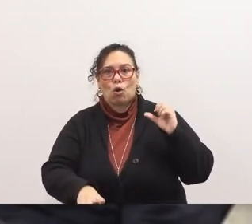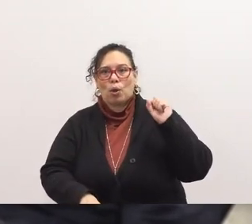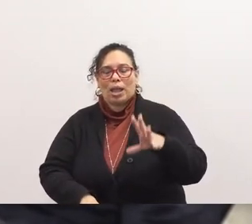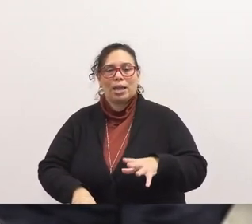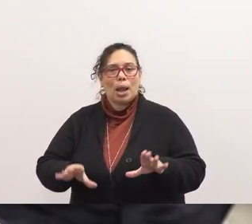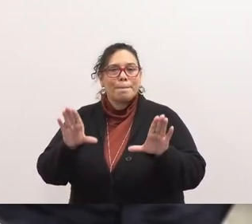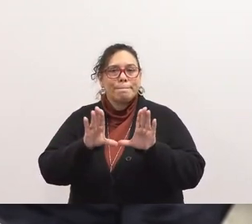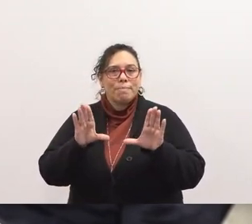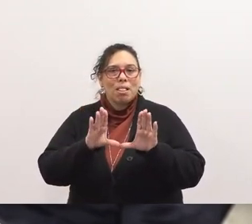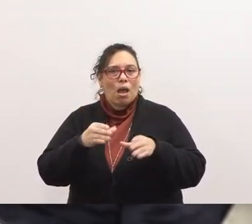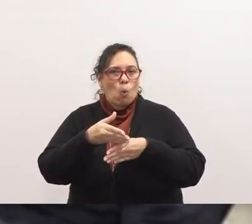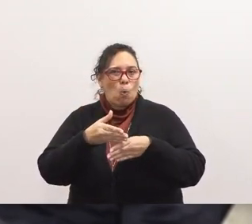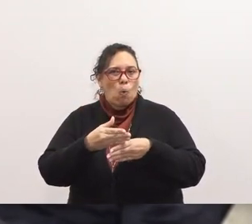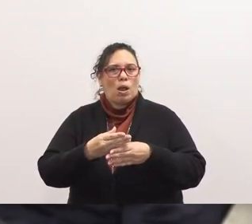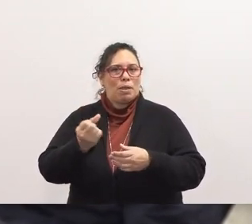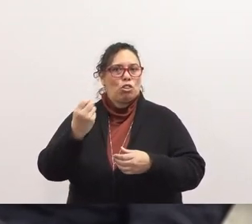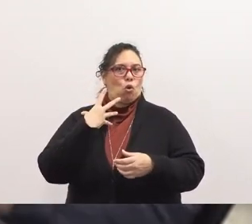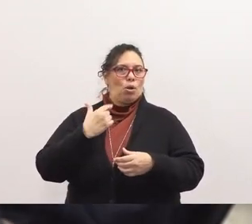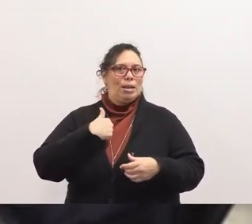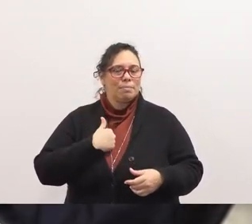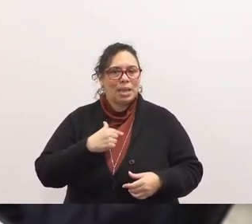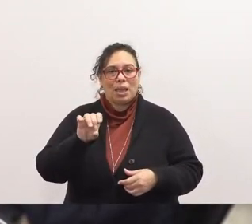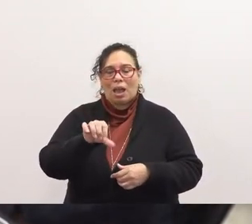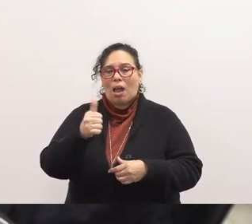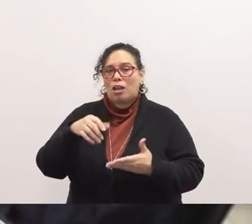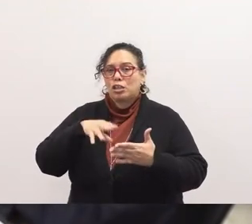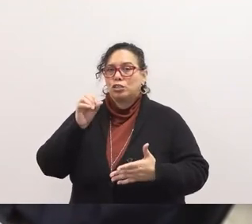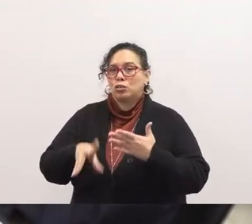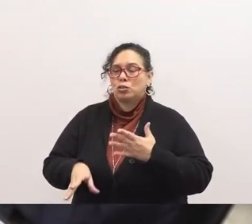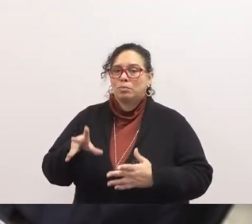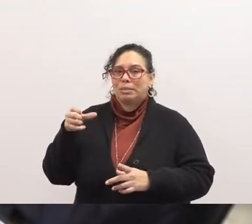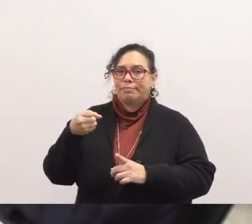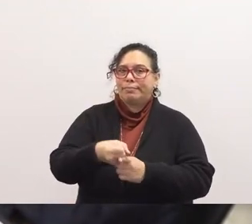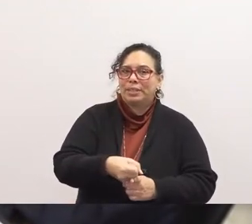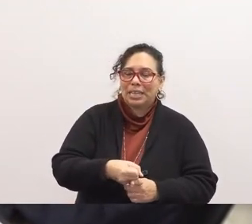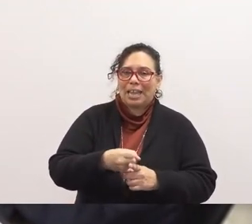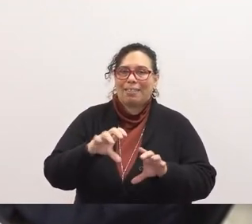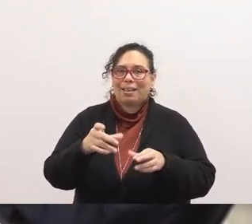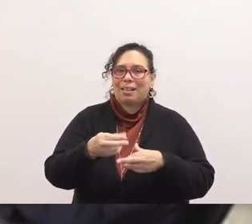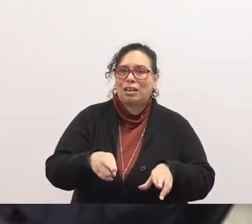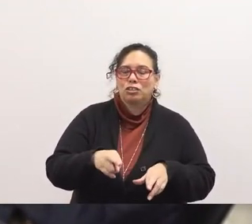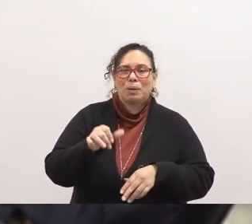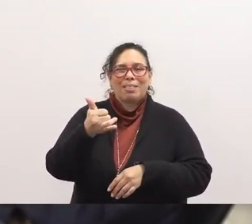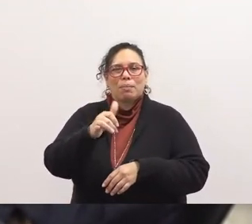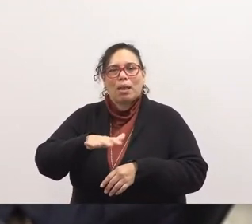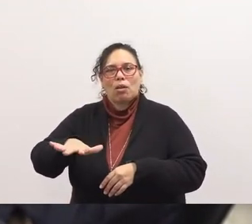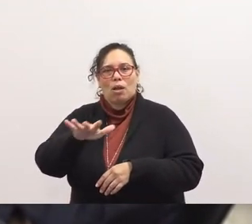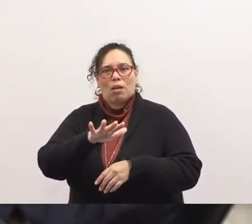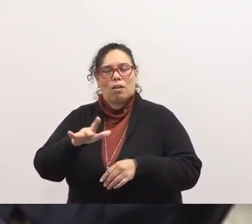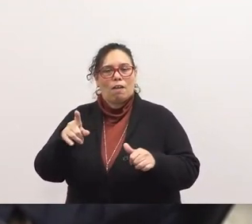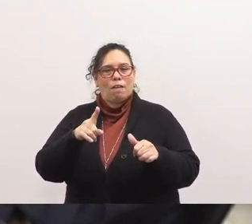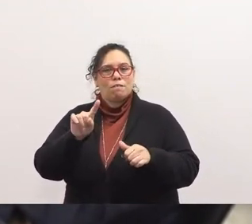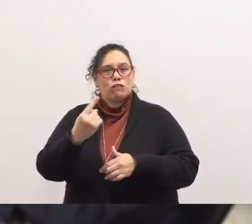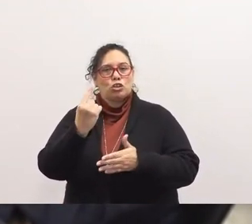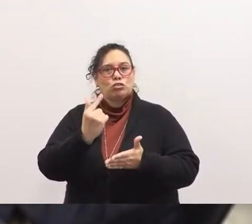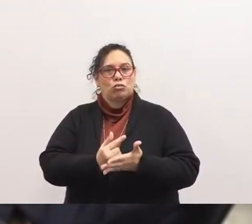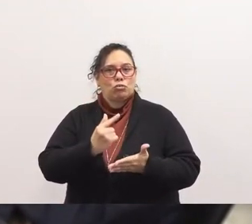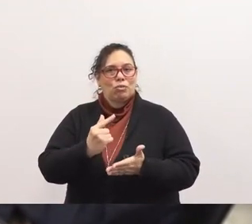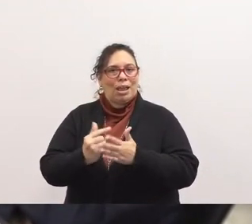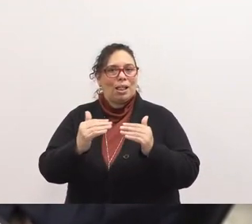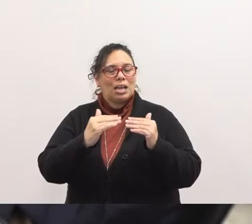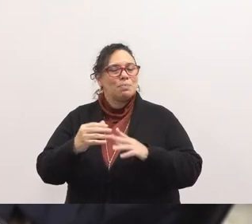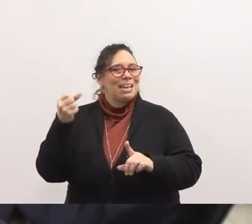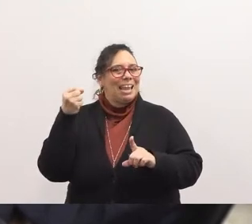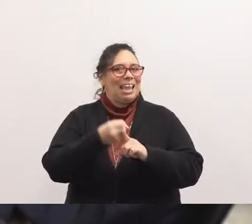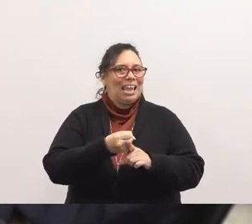at me. Other students have been tackled in the classroom and on the playground, and you get the idea. My first grade colleagues have also been hit.